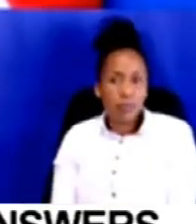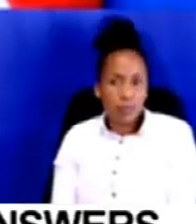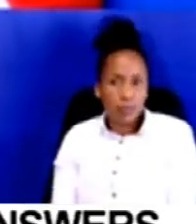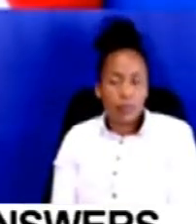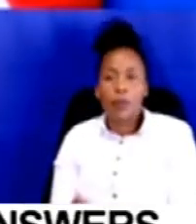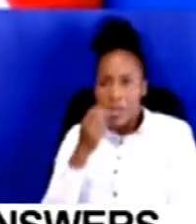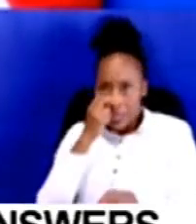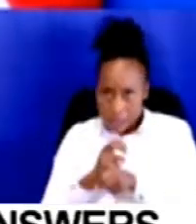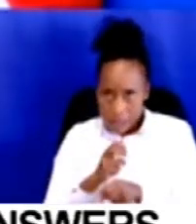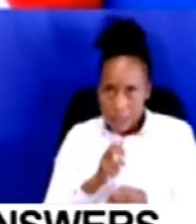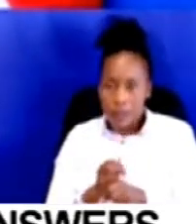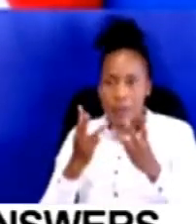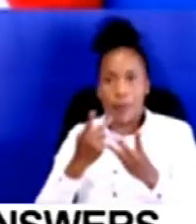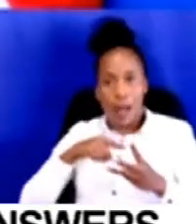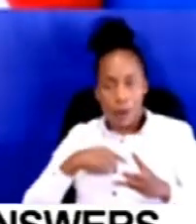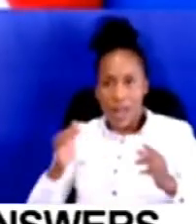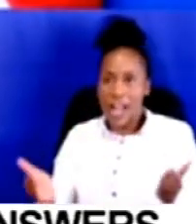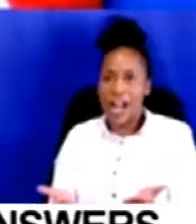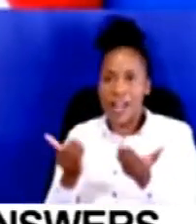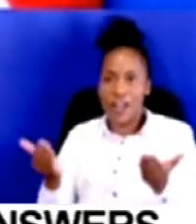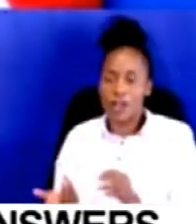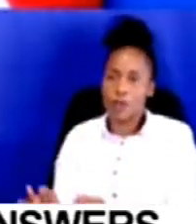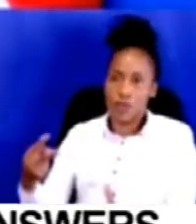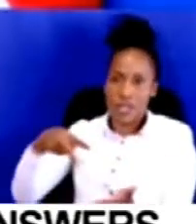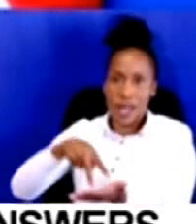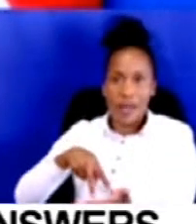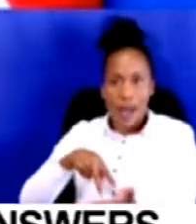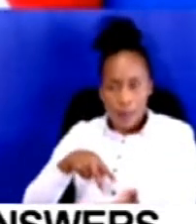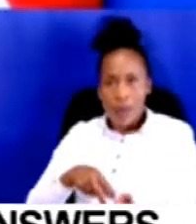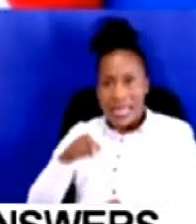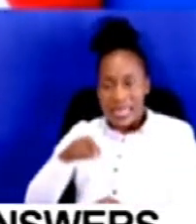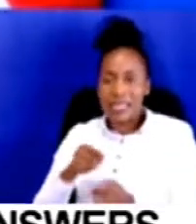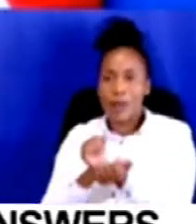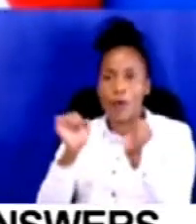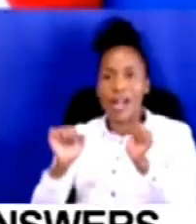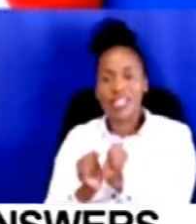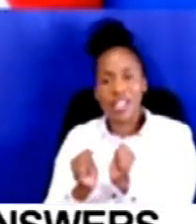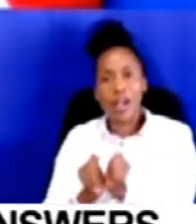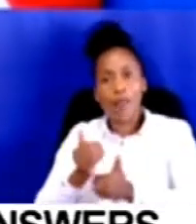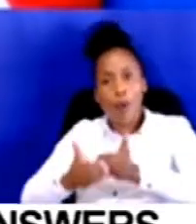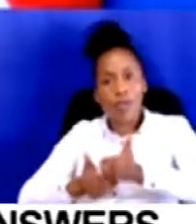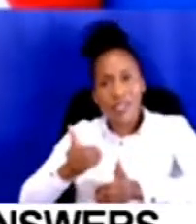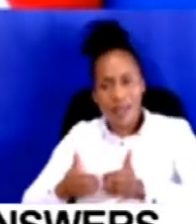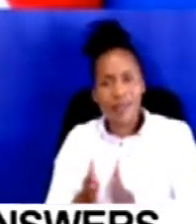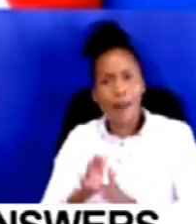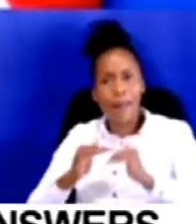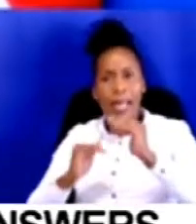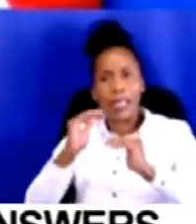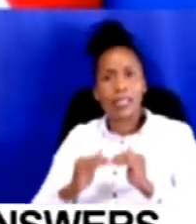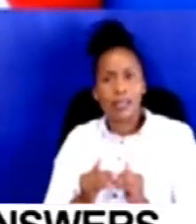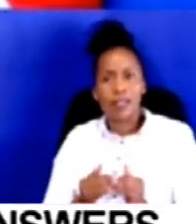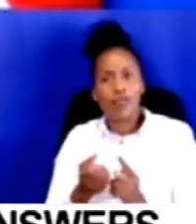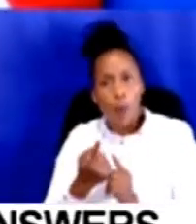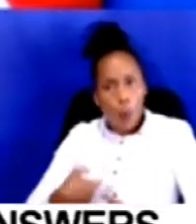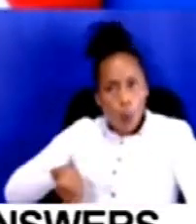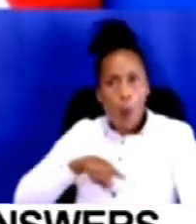to stand up and build this democratic process for the sake of all of us.